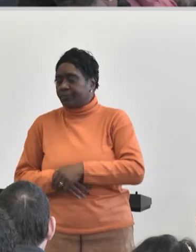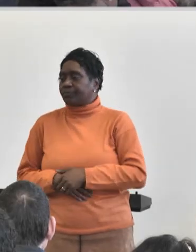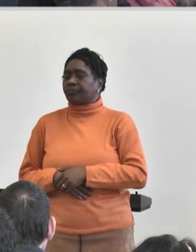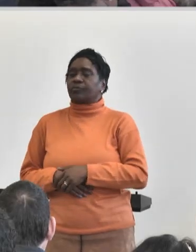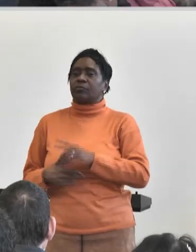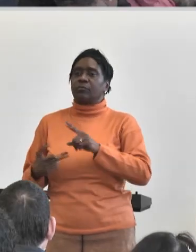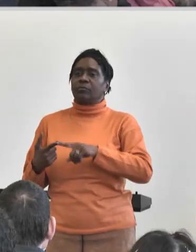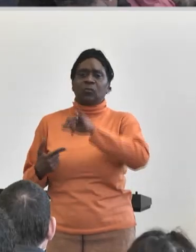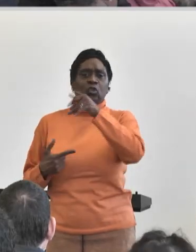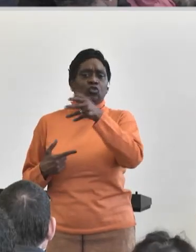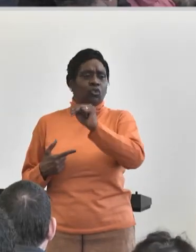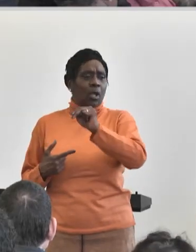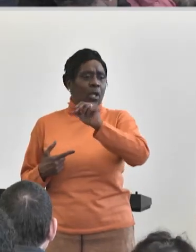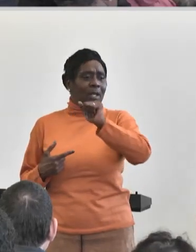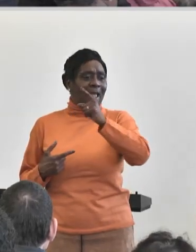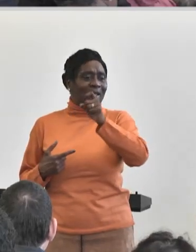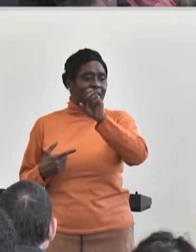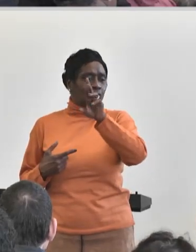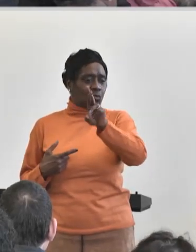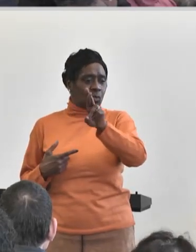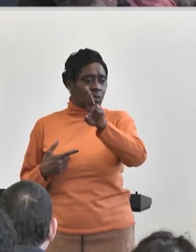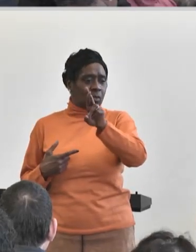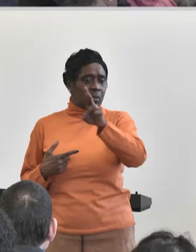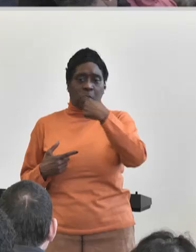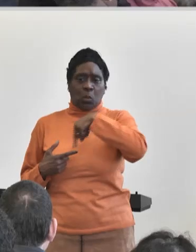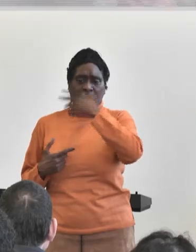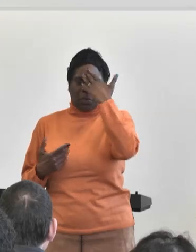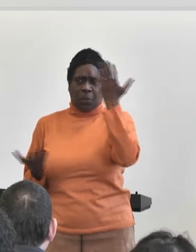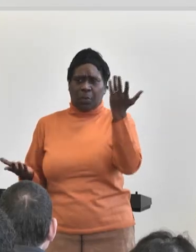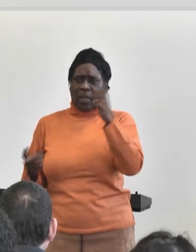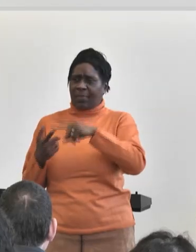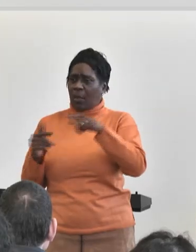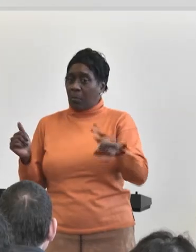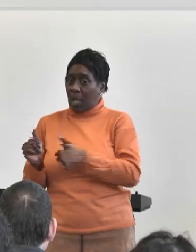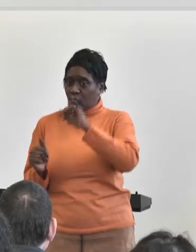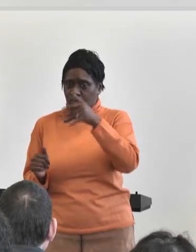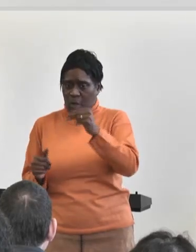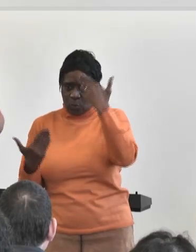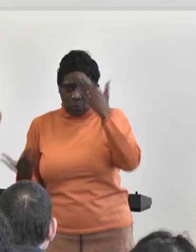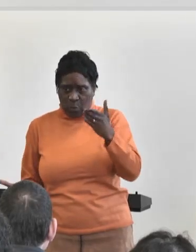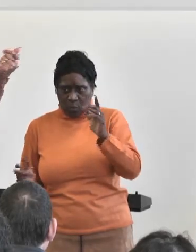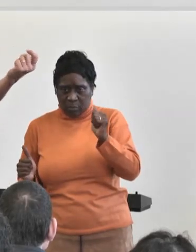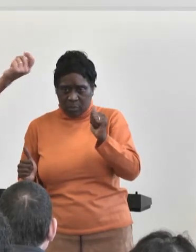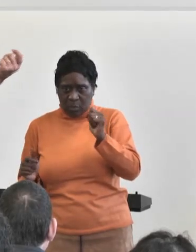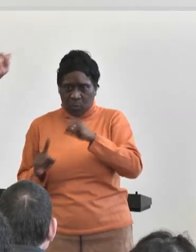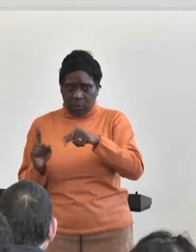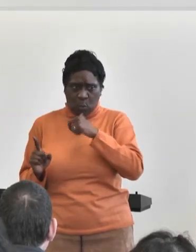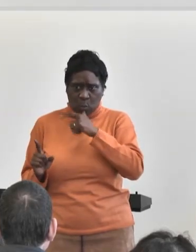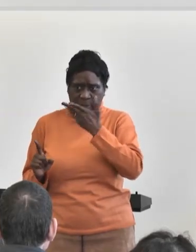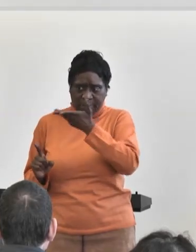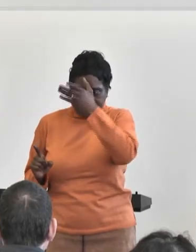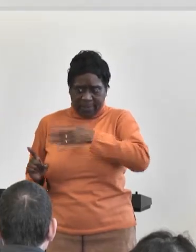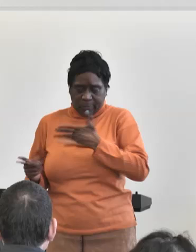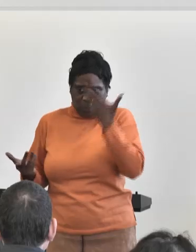There was John and Alexander. Estaba Juan y Alejandro. And we don't know, it wasn't the apostle John. Y no era el apóstol Juan. We don't know who these men were.